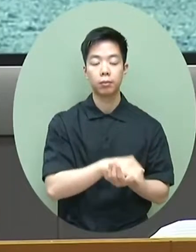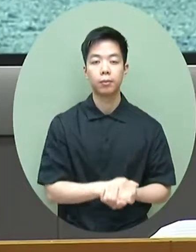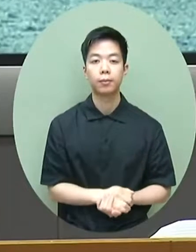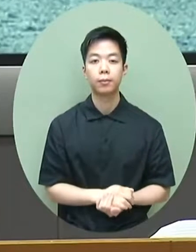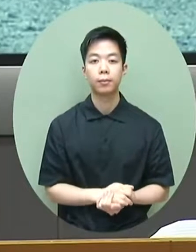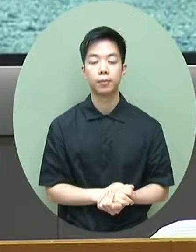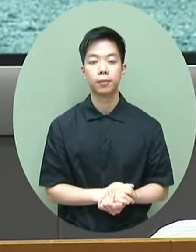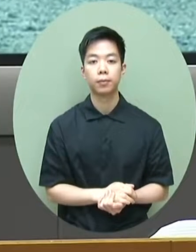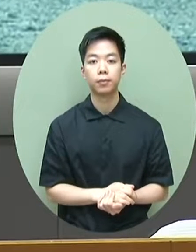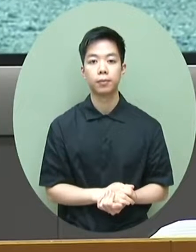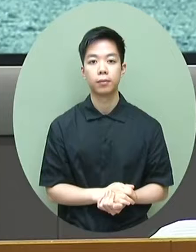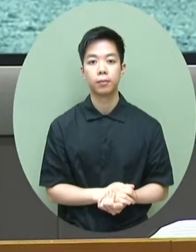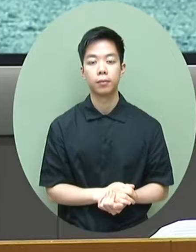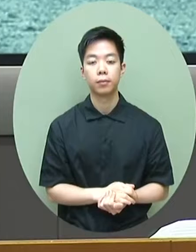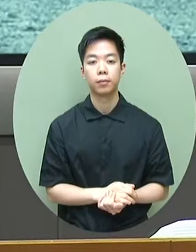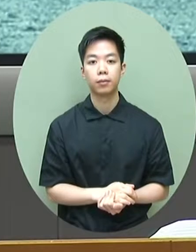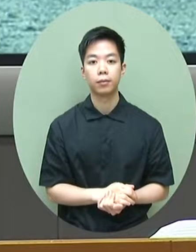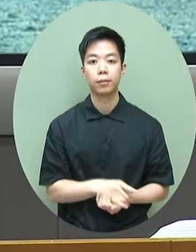and